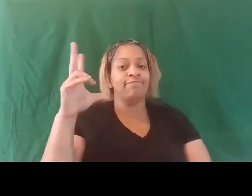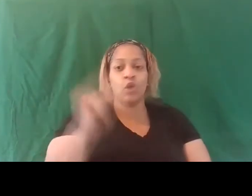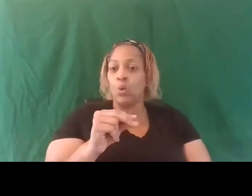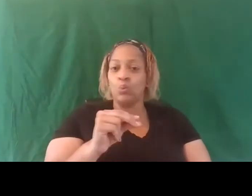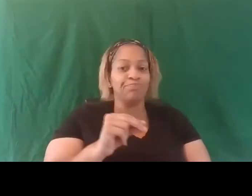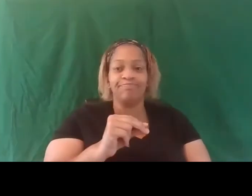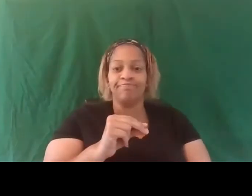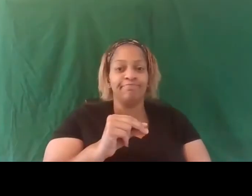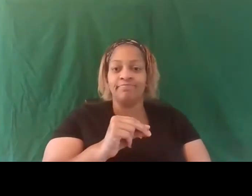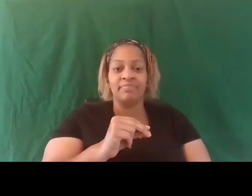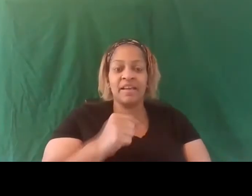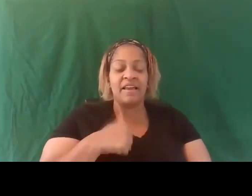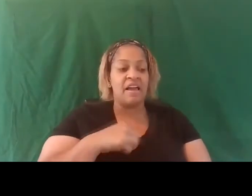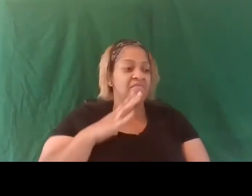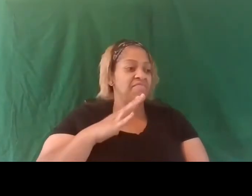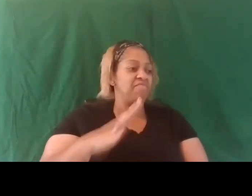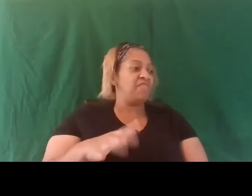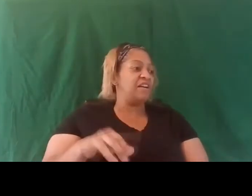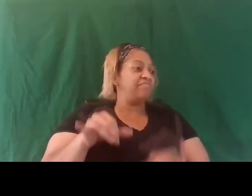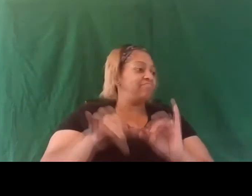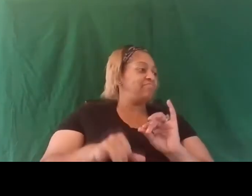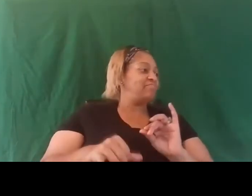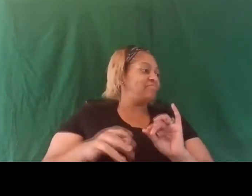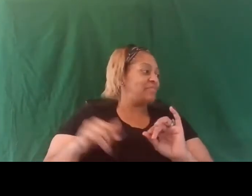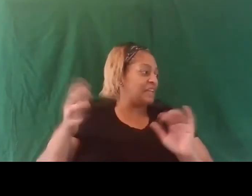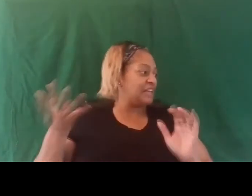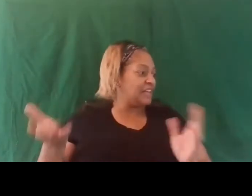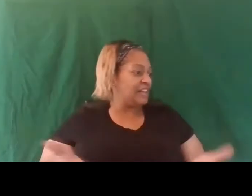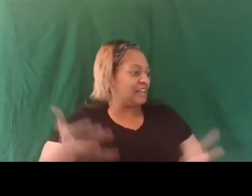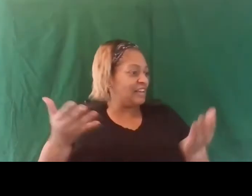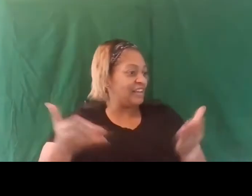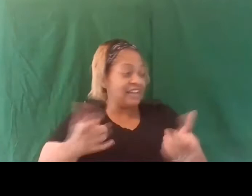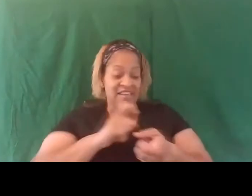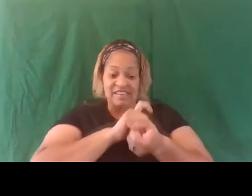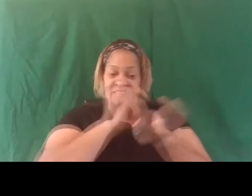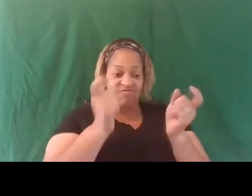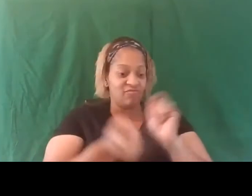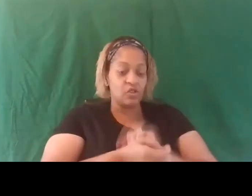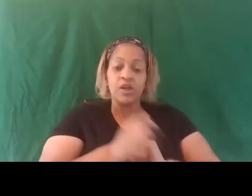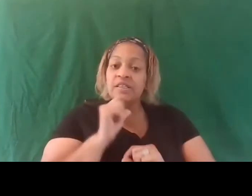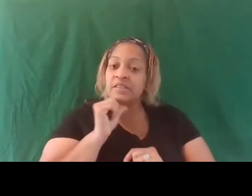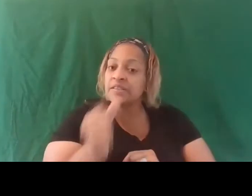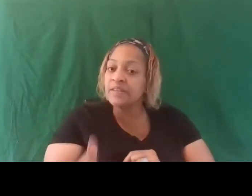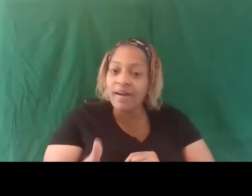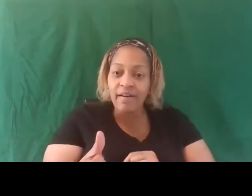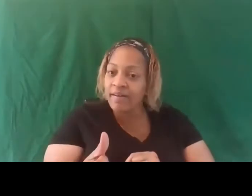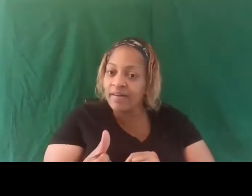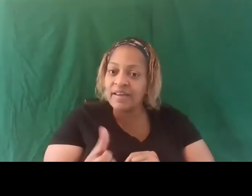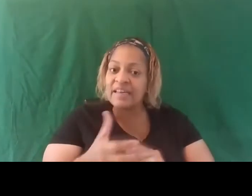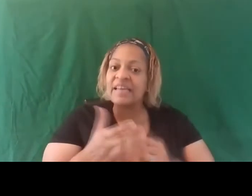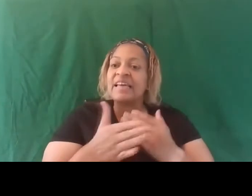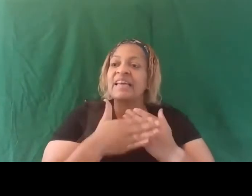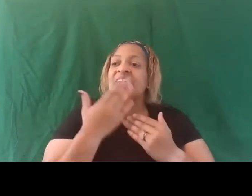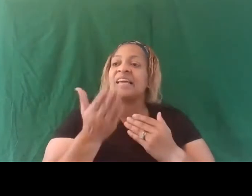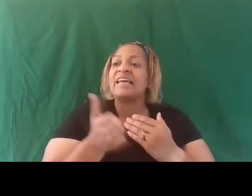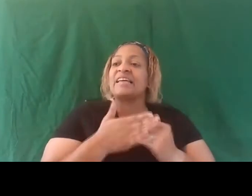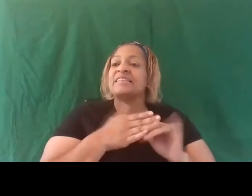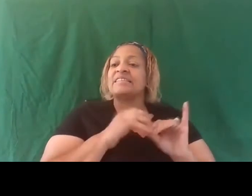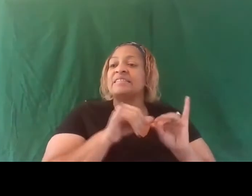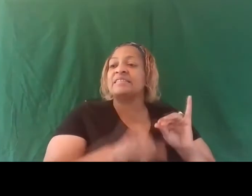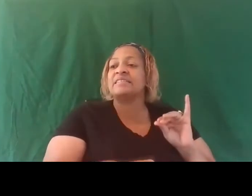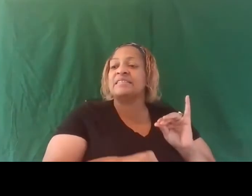cool with where I am. I don't want to change. It's easier to stay where I